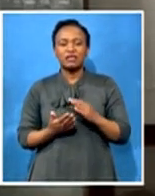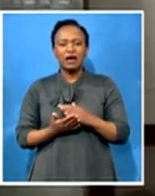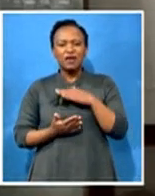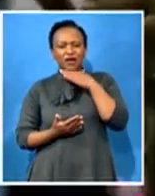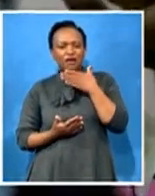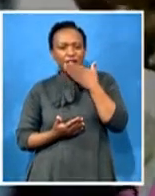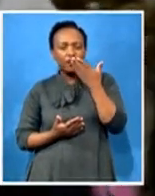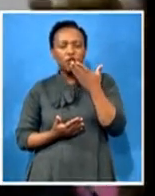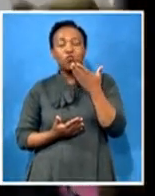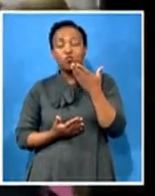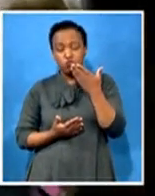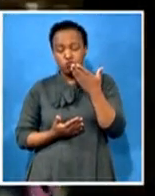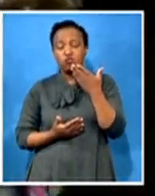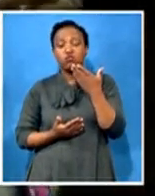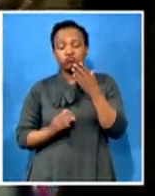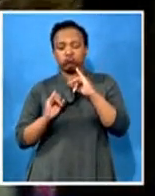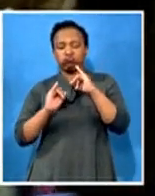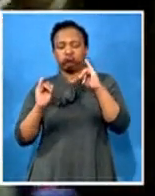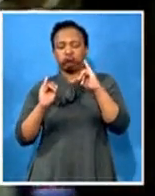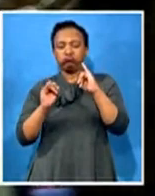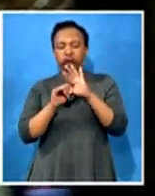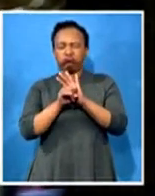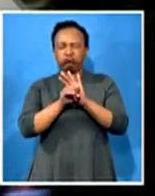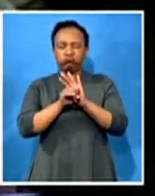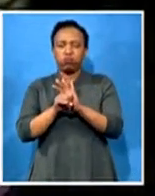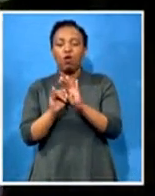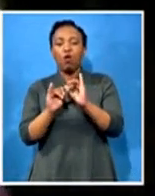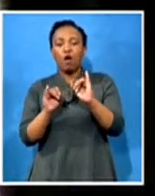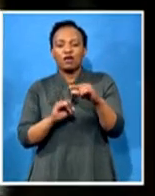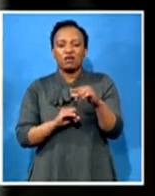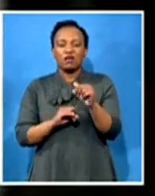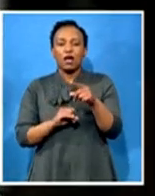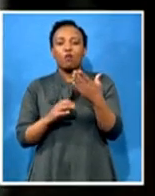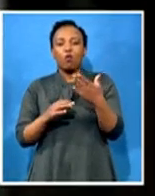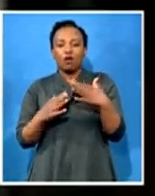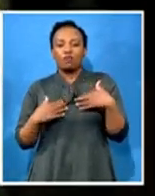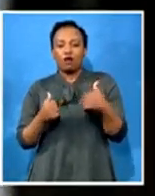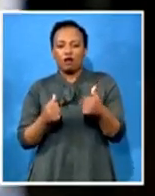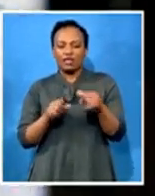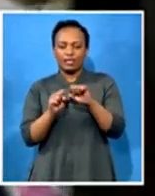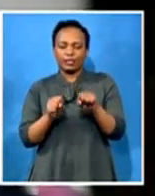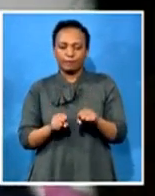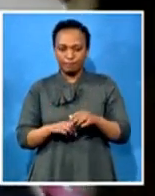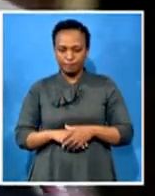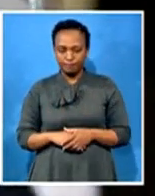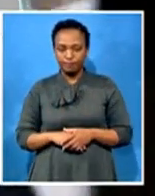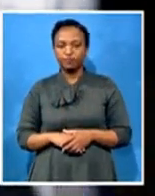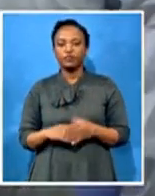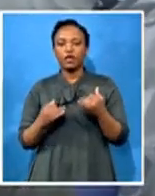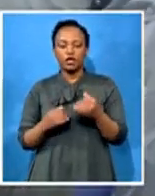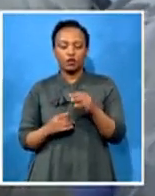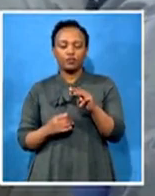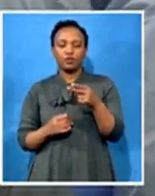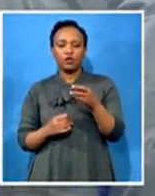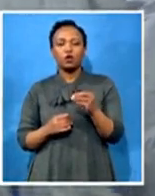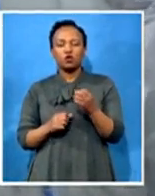health systems. WHO says the organization is already working on a framework to ensure fair and equitable access of COVID-19